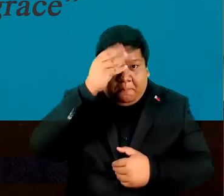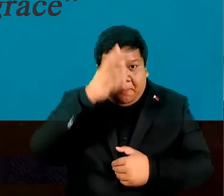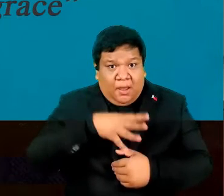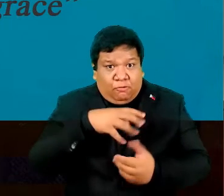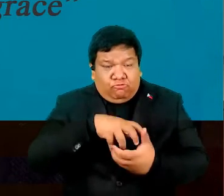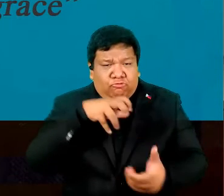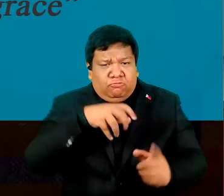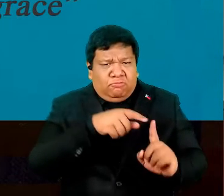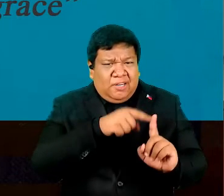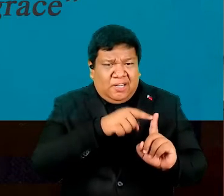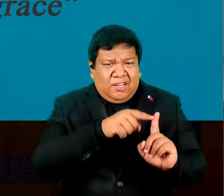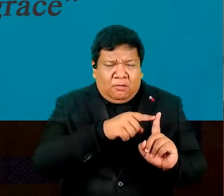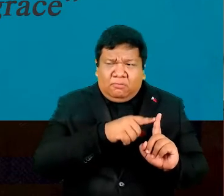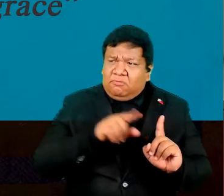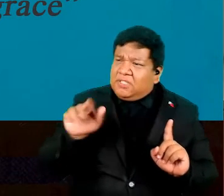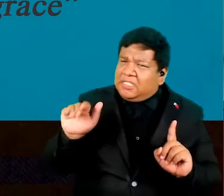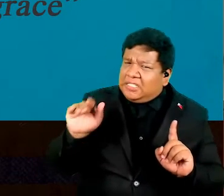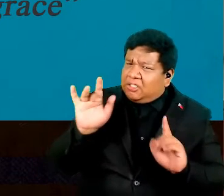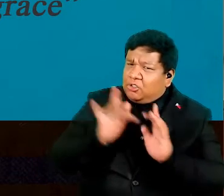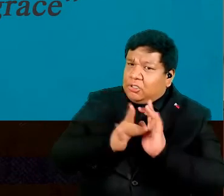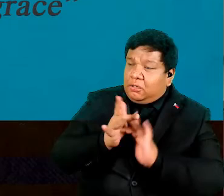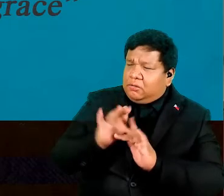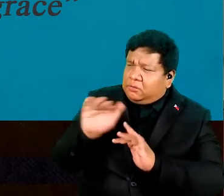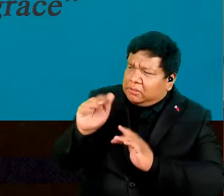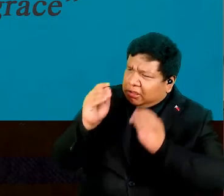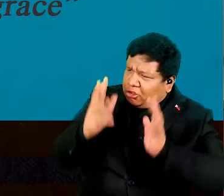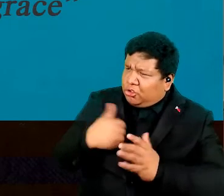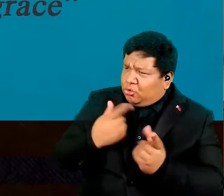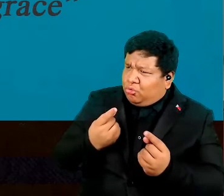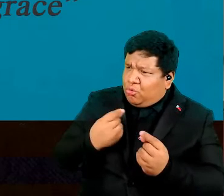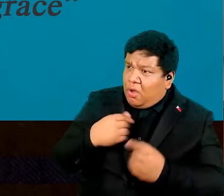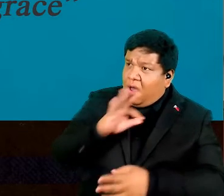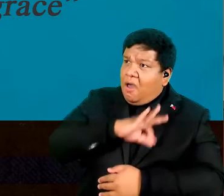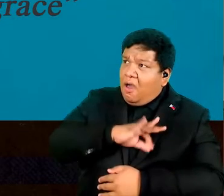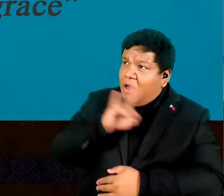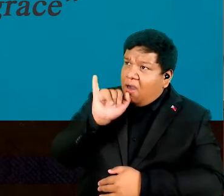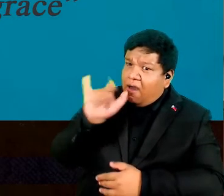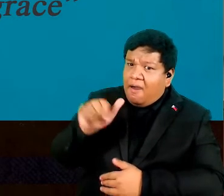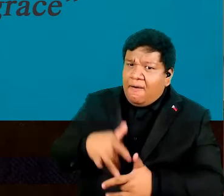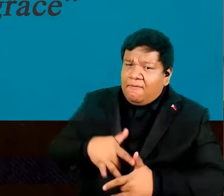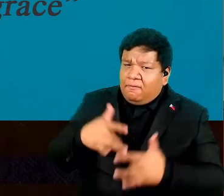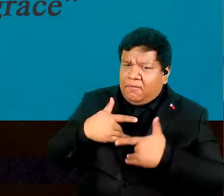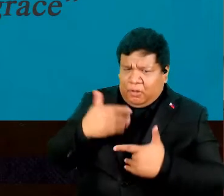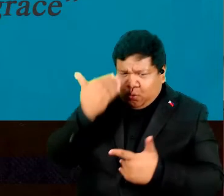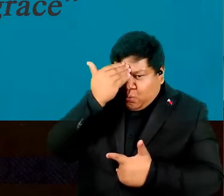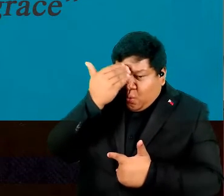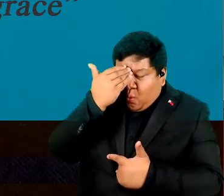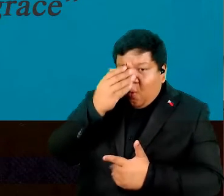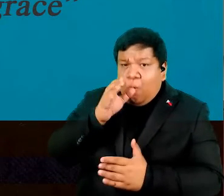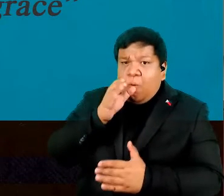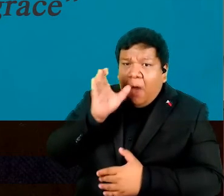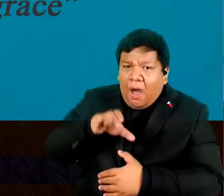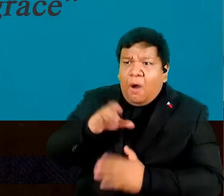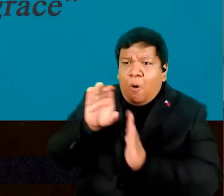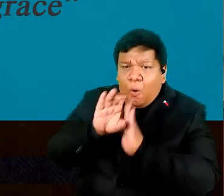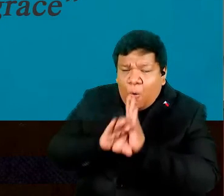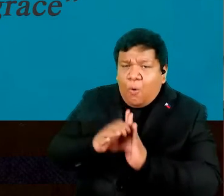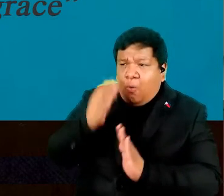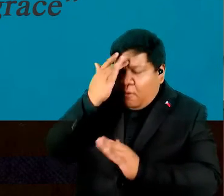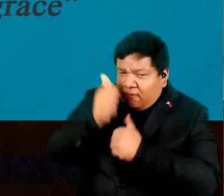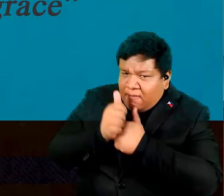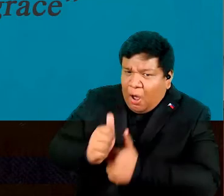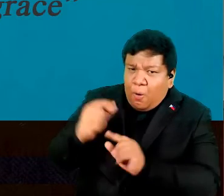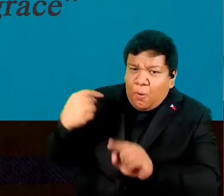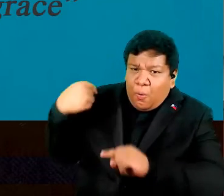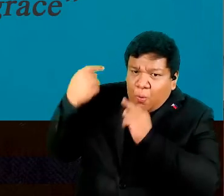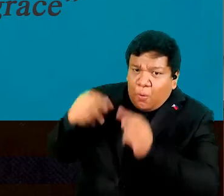man who asked him, "Teacher, what must I do to inherit eternal life?" He knows the commandment and he followed it even from